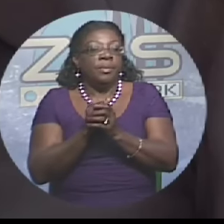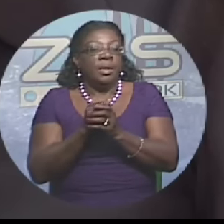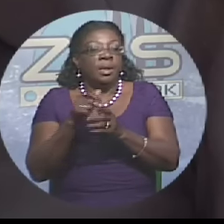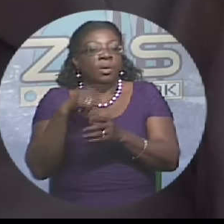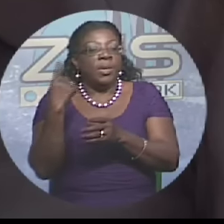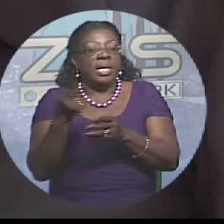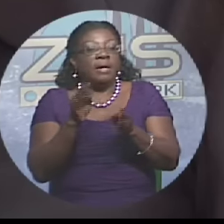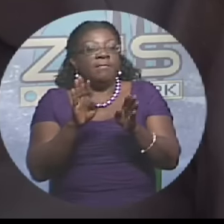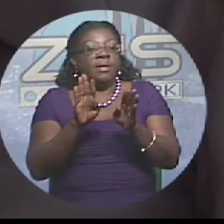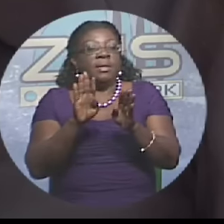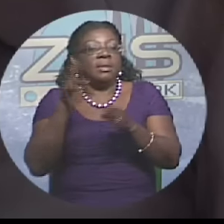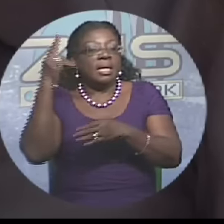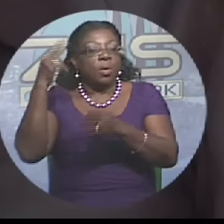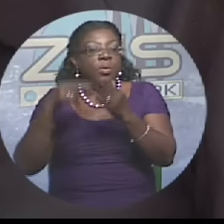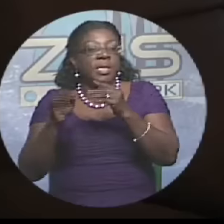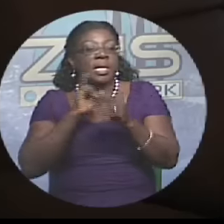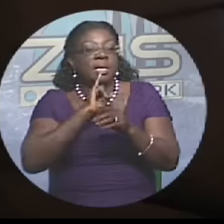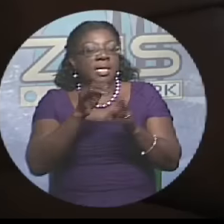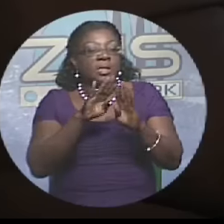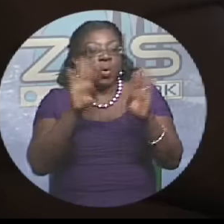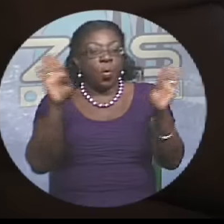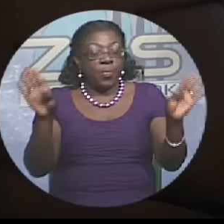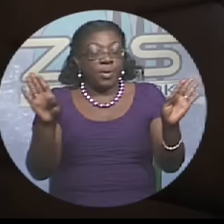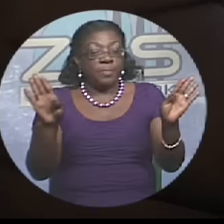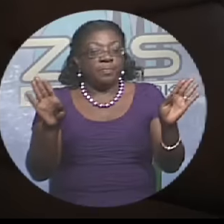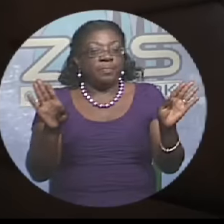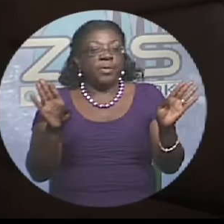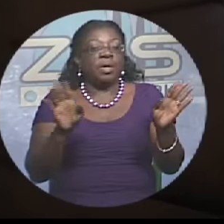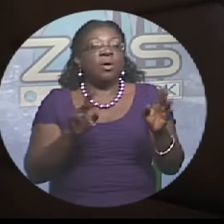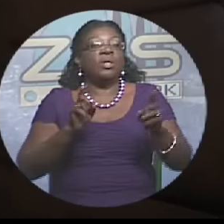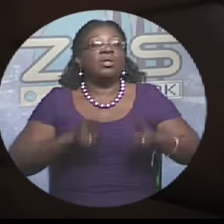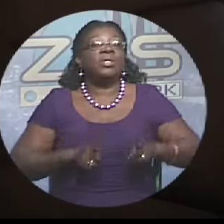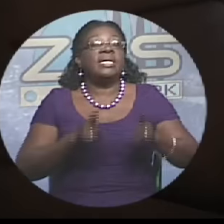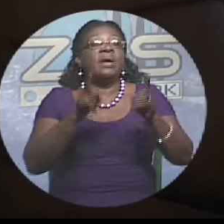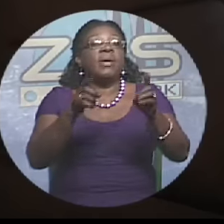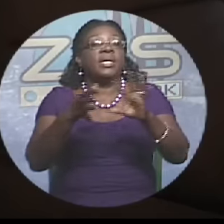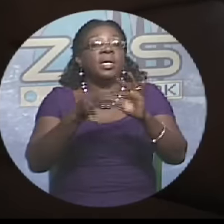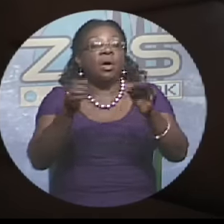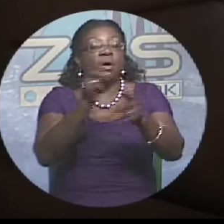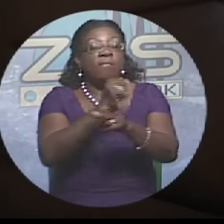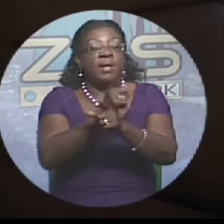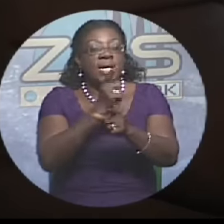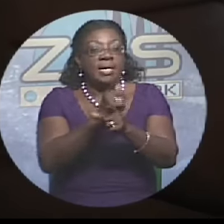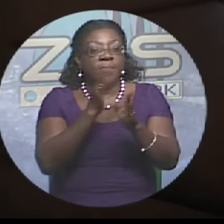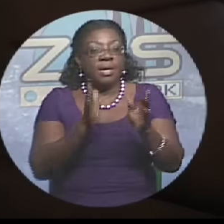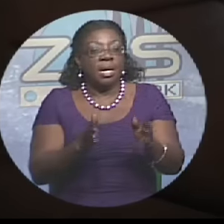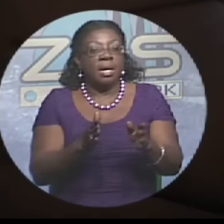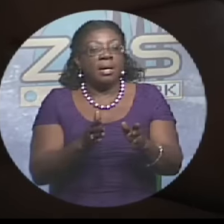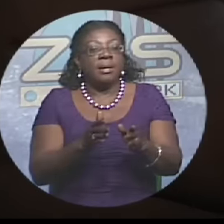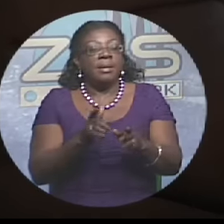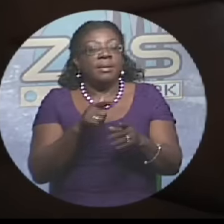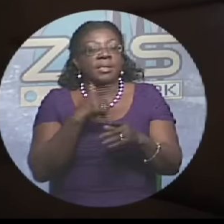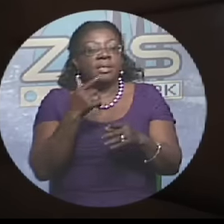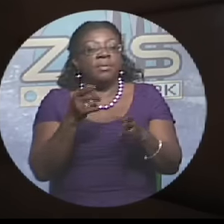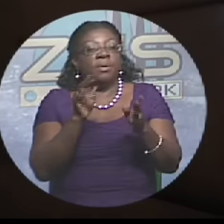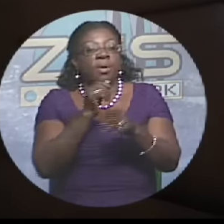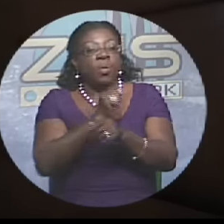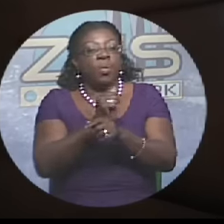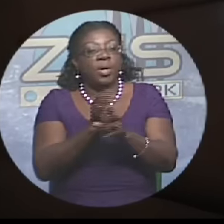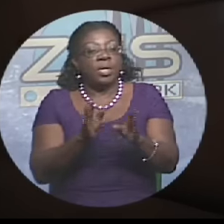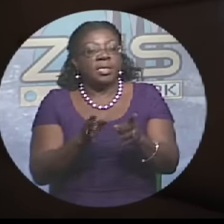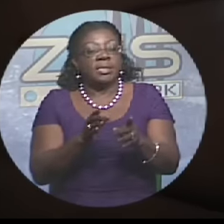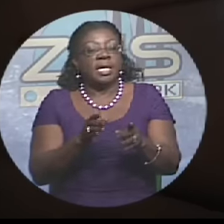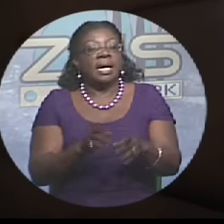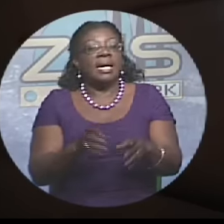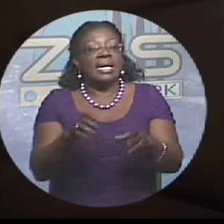whenever the property is open. And that. According to the Director of Labor, the former Bahama employees are entitled to up to 13